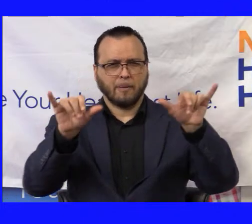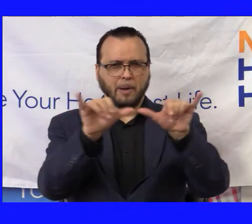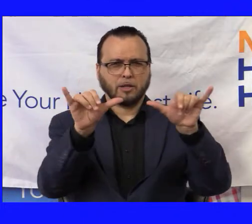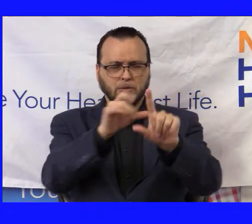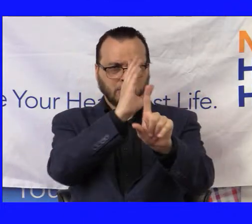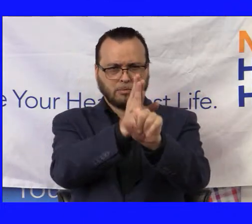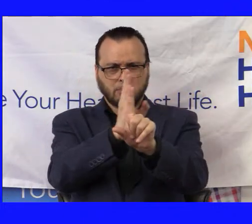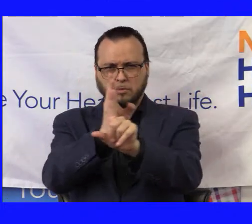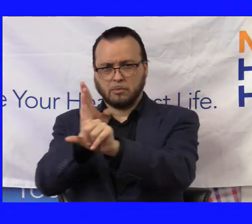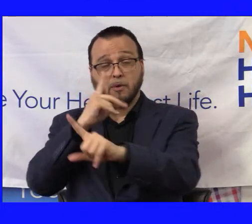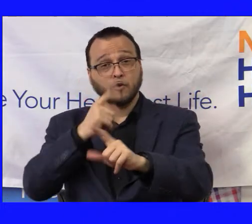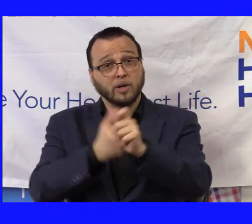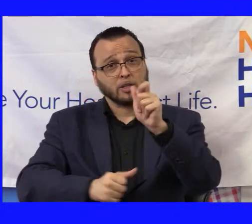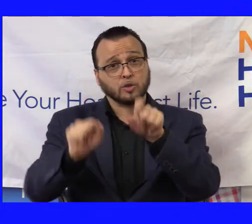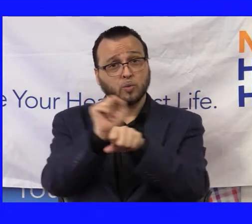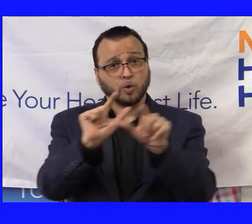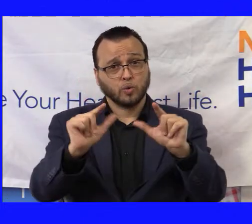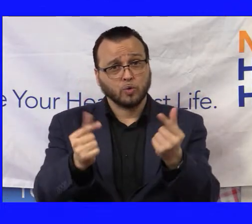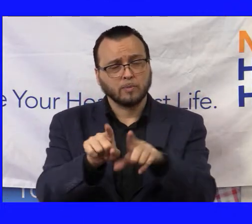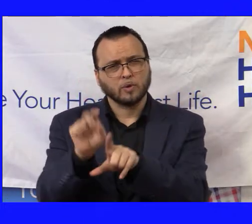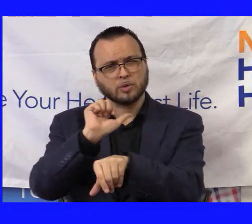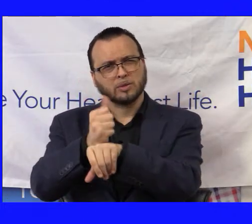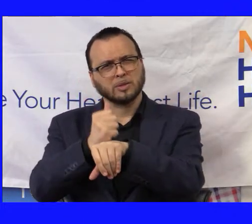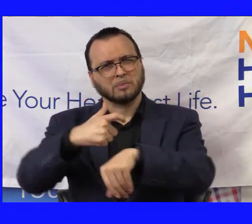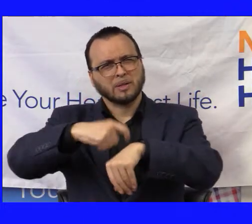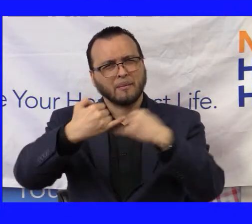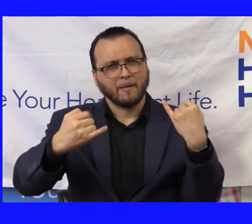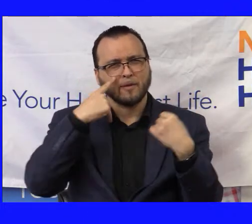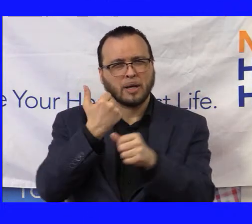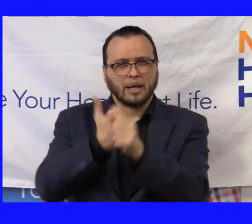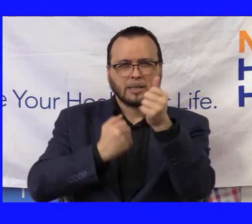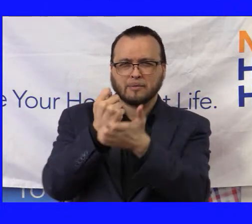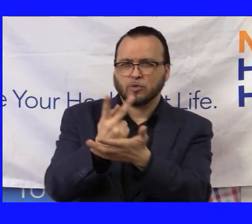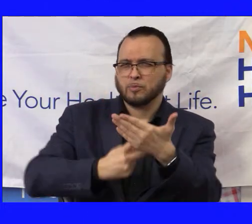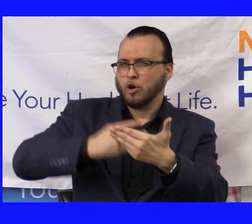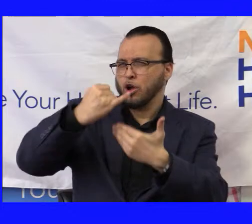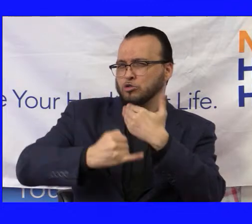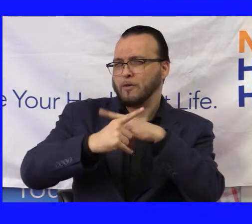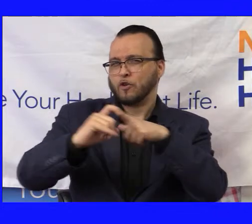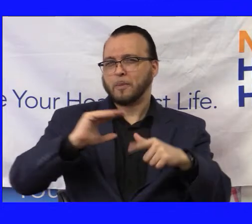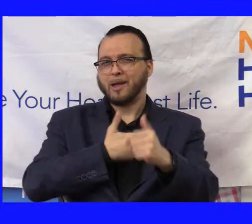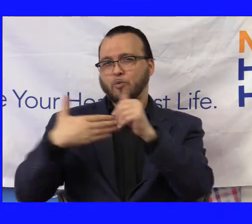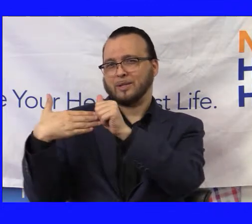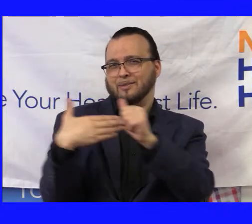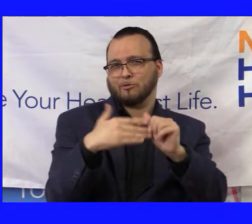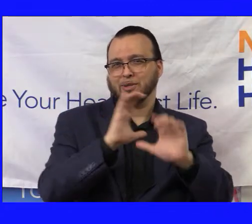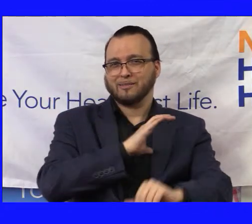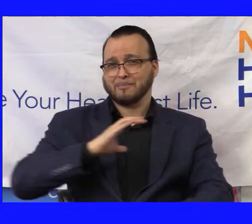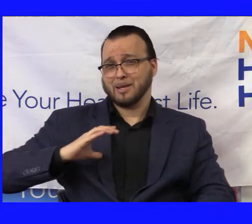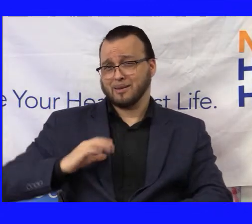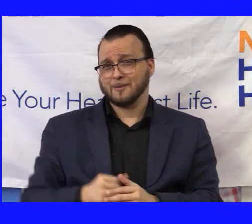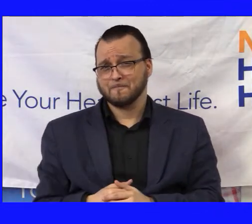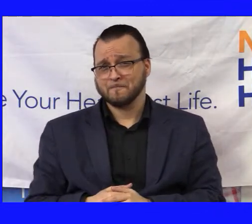group and establishing a timeline for each approved project by our steering committee. The council members will